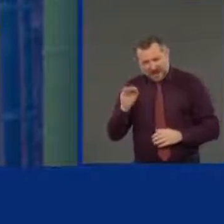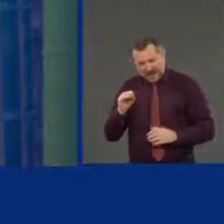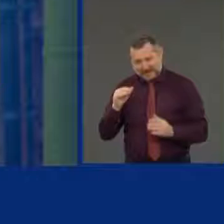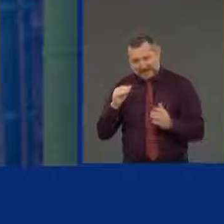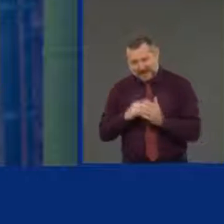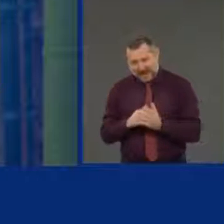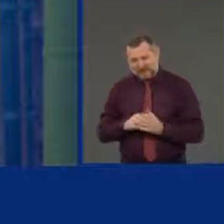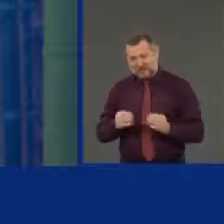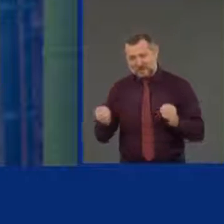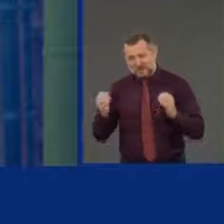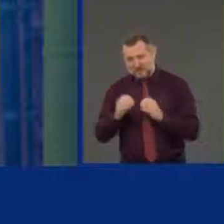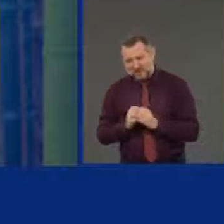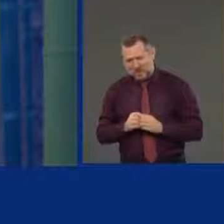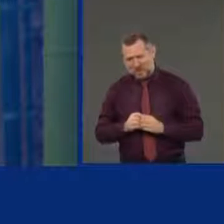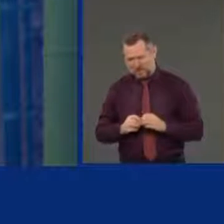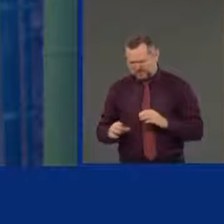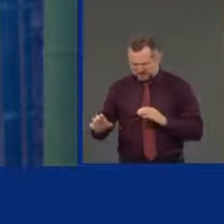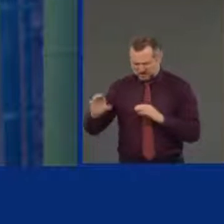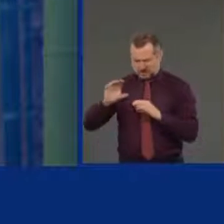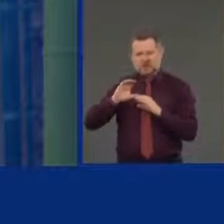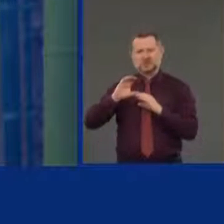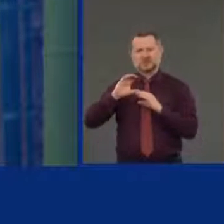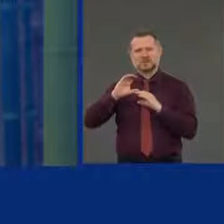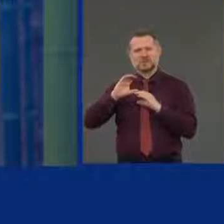90,000 more deaths.